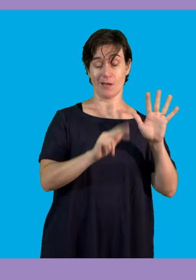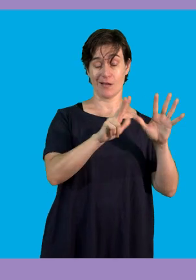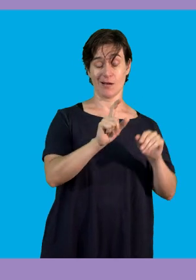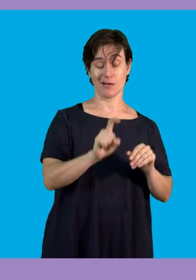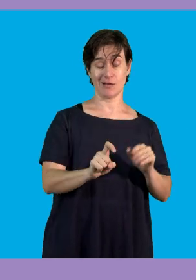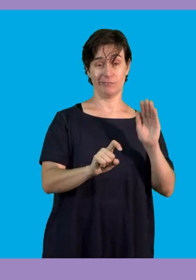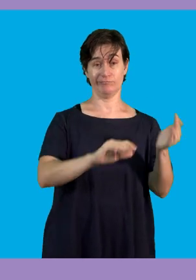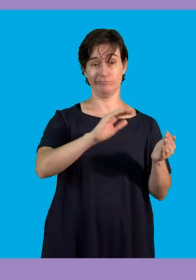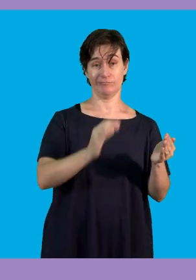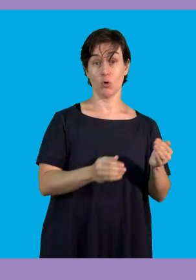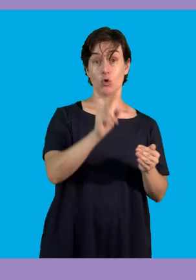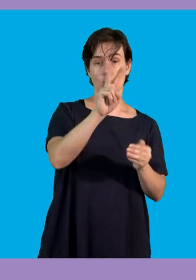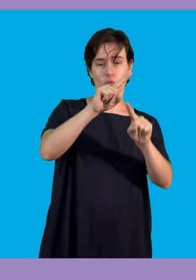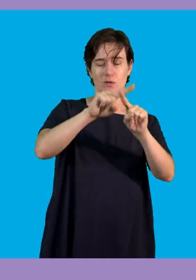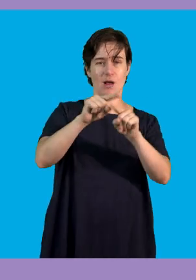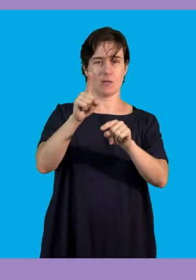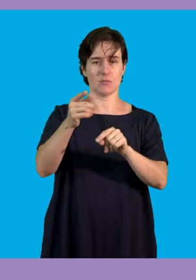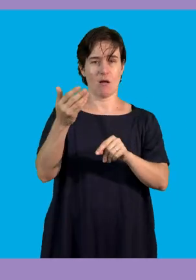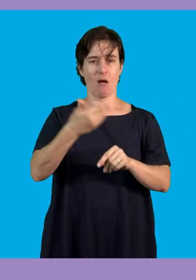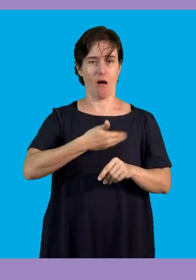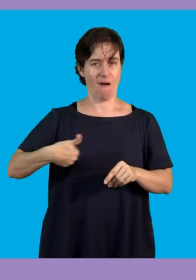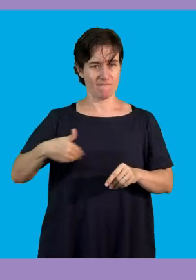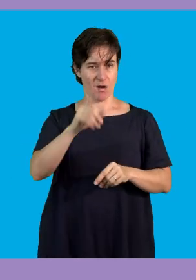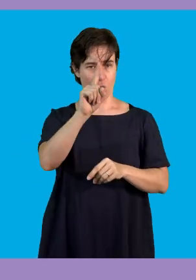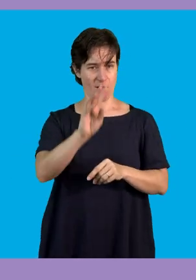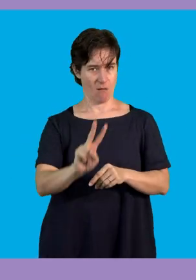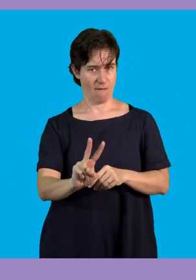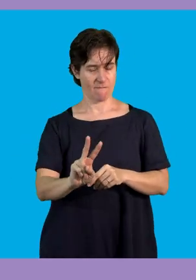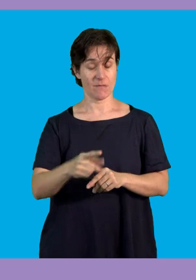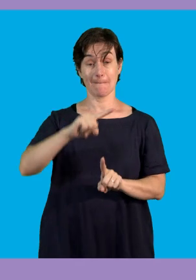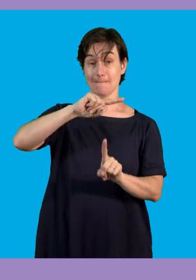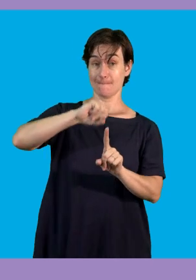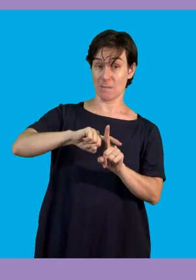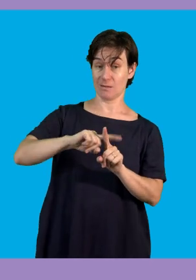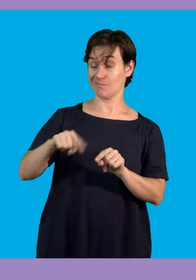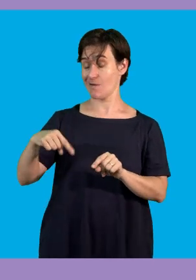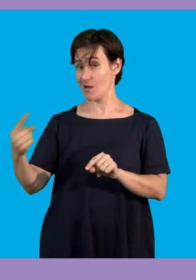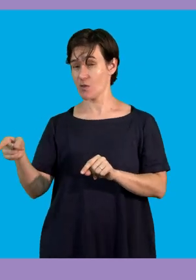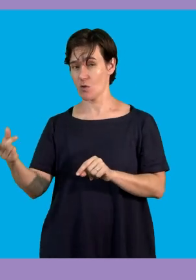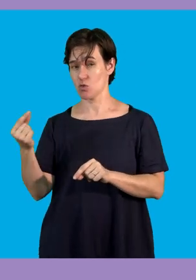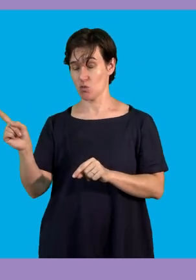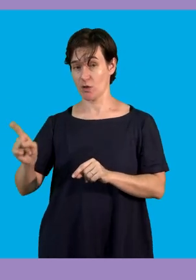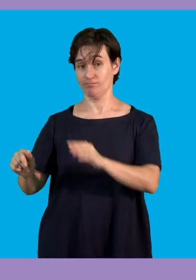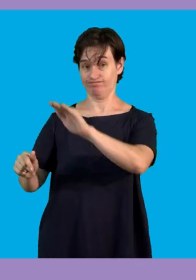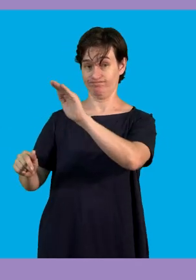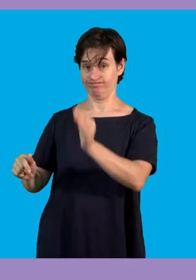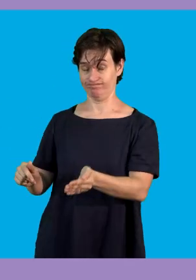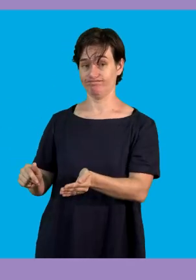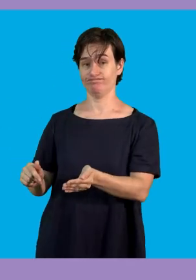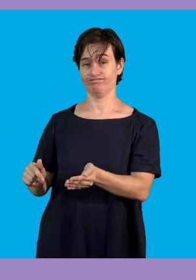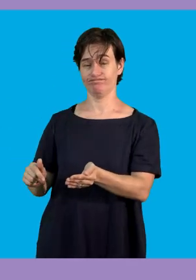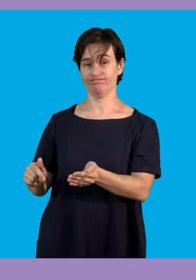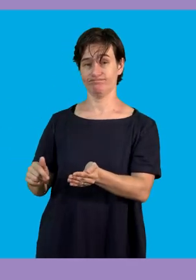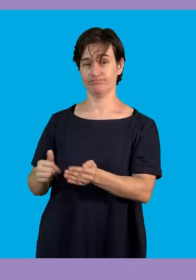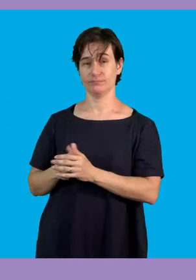multiply by a half, and then on the other side